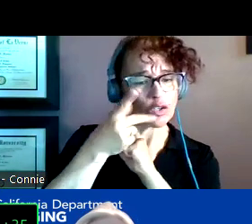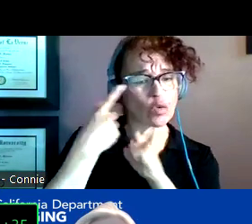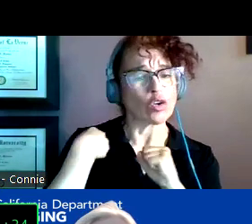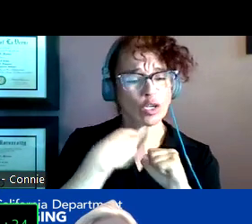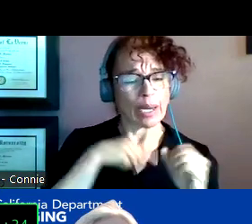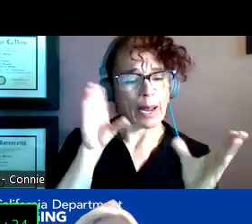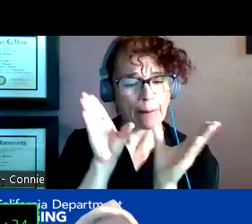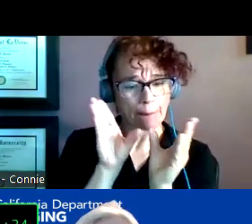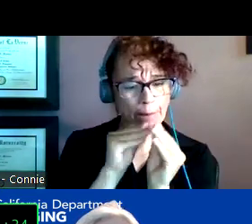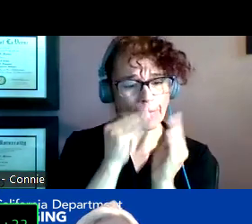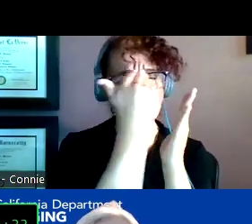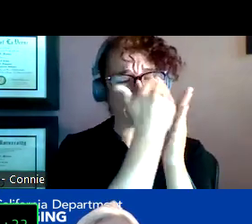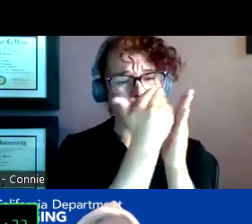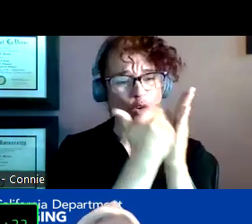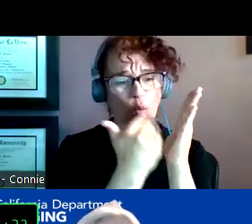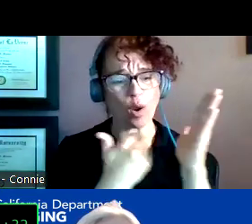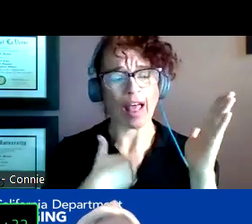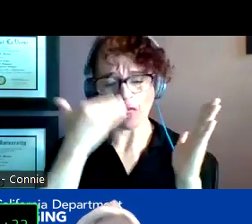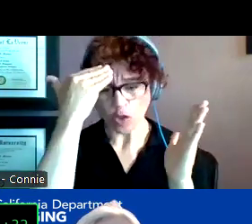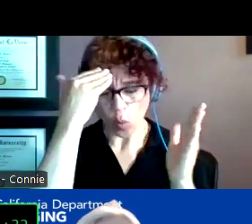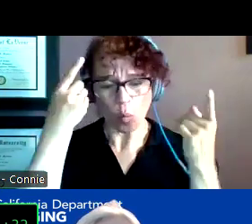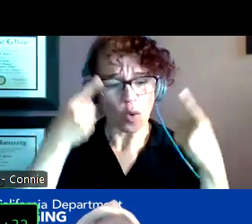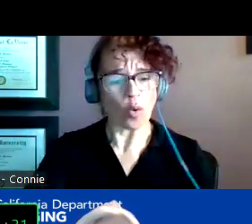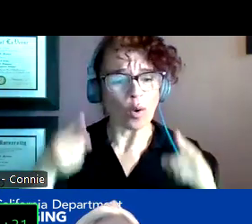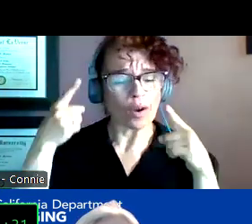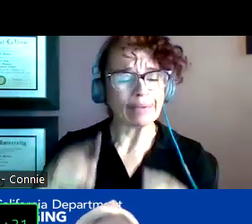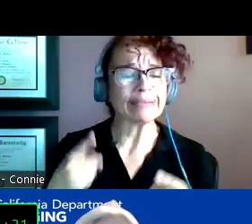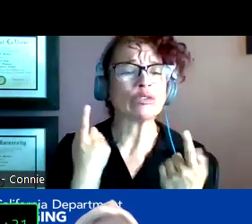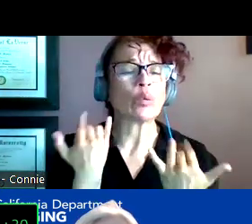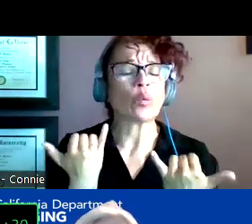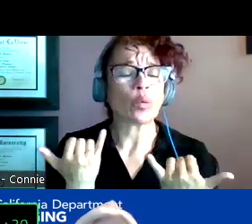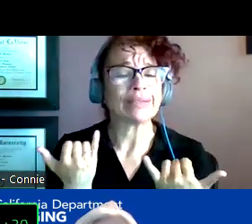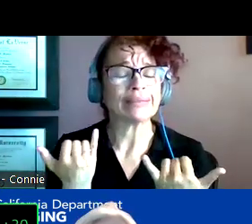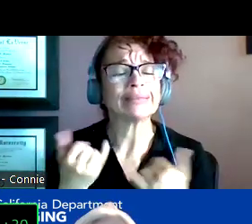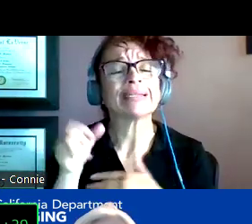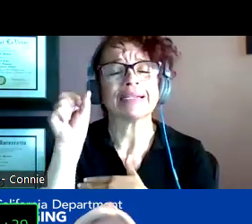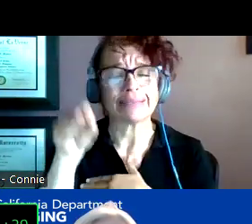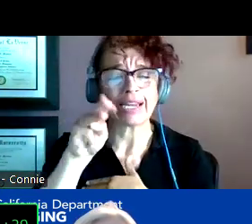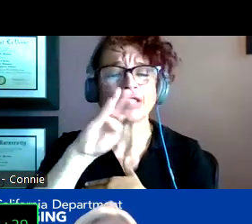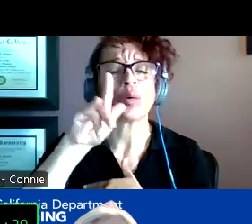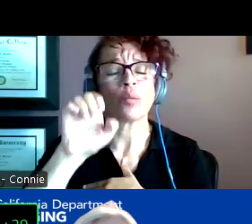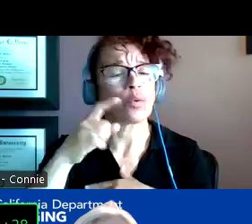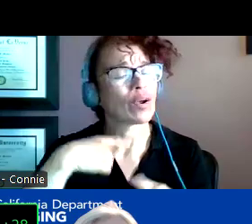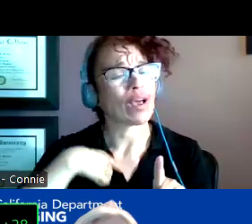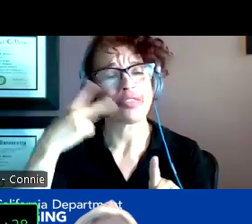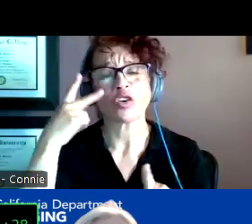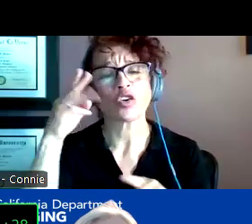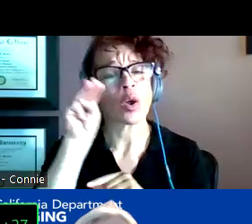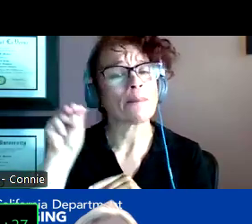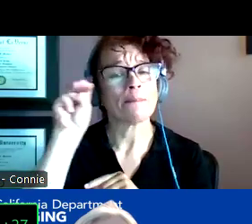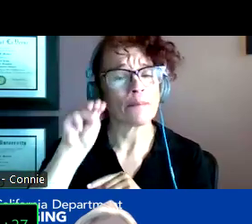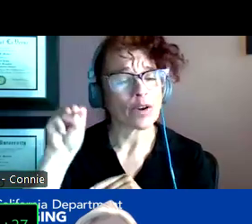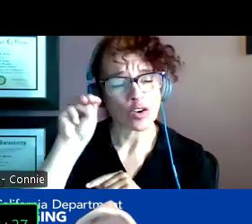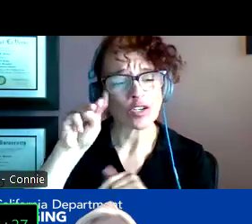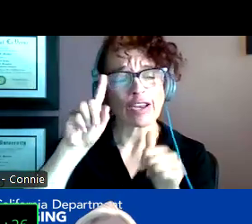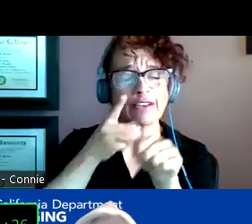say, meeting agendas, so I know more things like this that are occurring. And yes, Michelle, I hope we'll see you Monday at